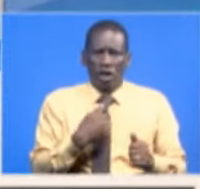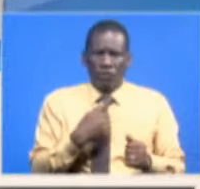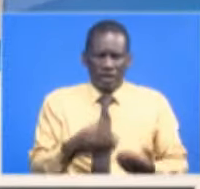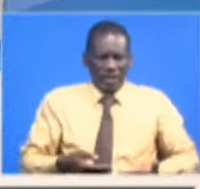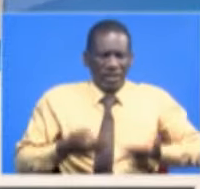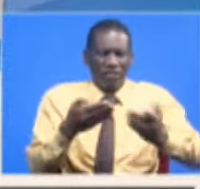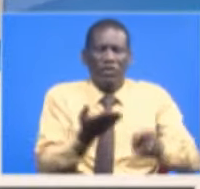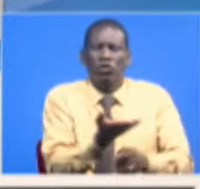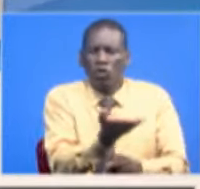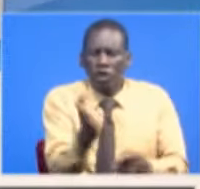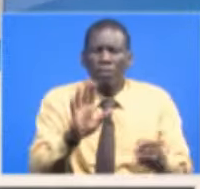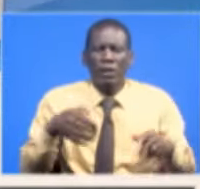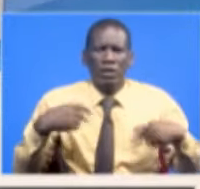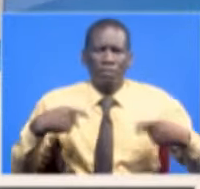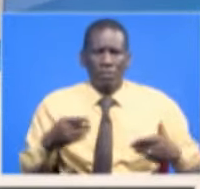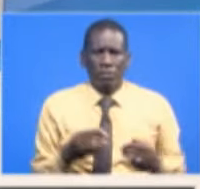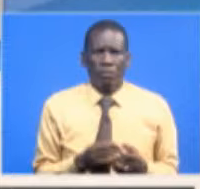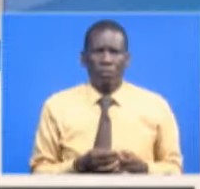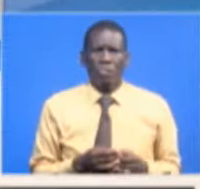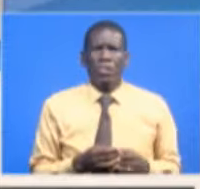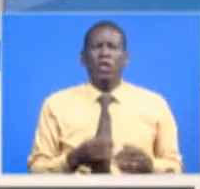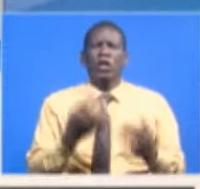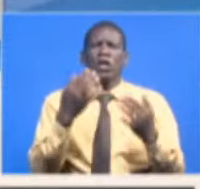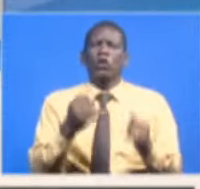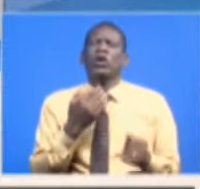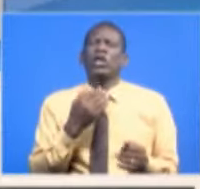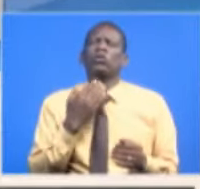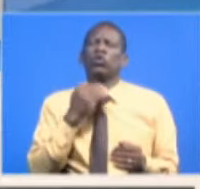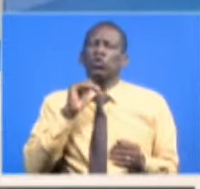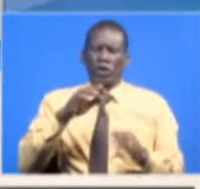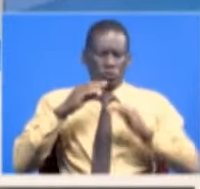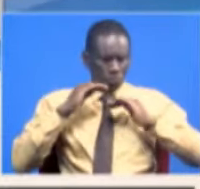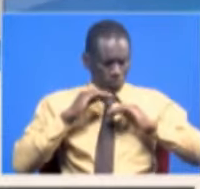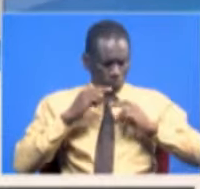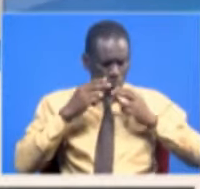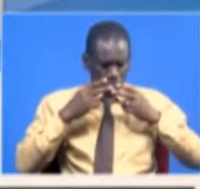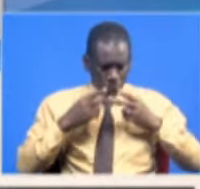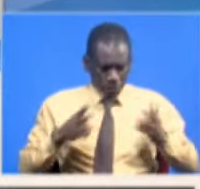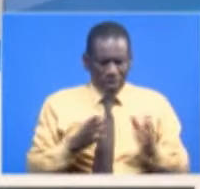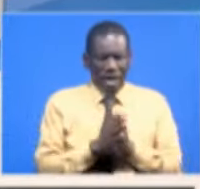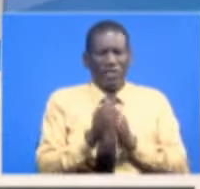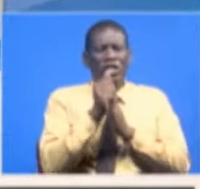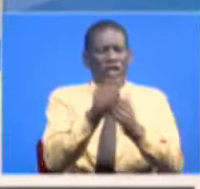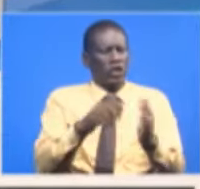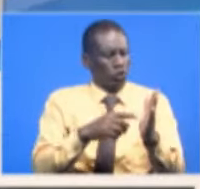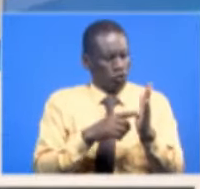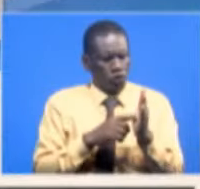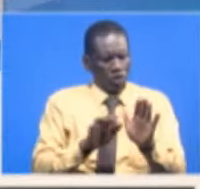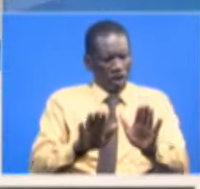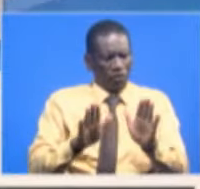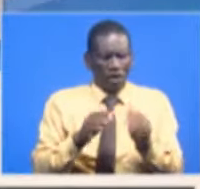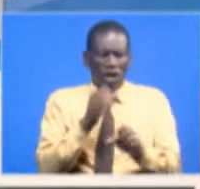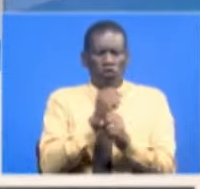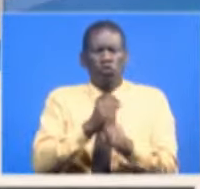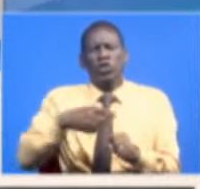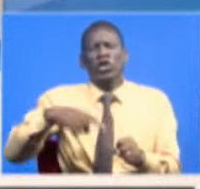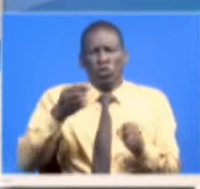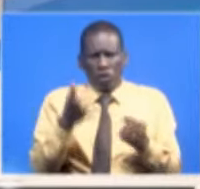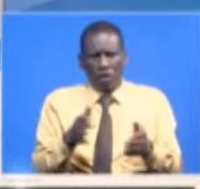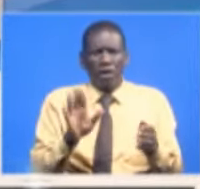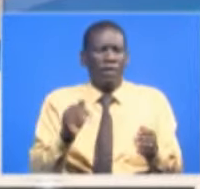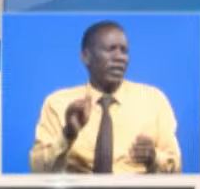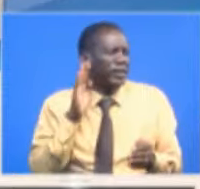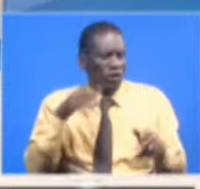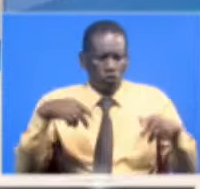them by the people. I therefore call for calm and for the leadership to show restraint and do the right thing by listening to the